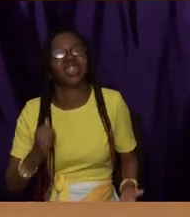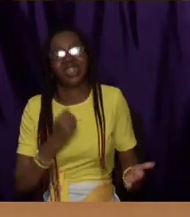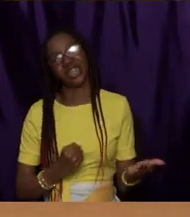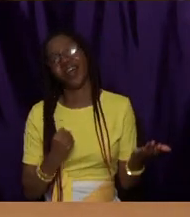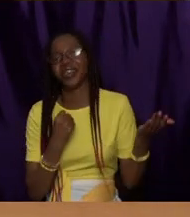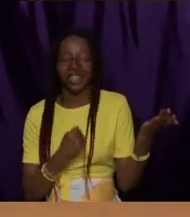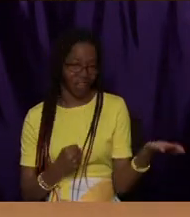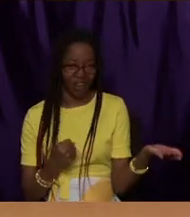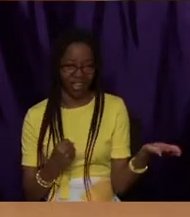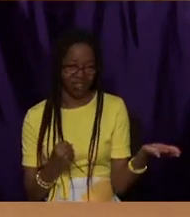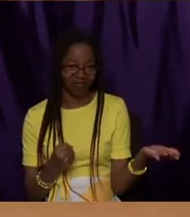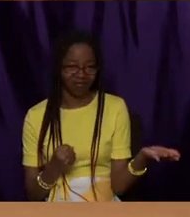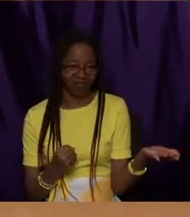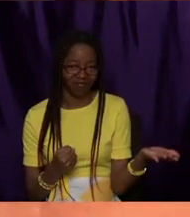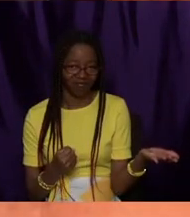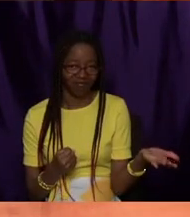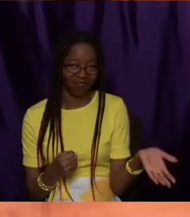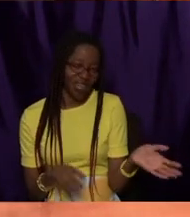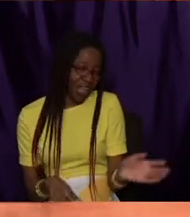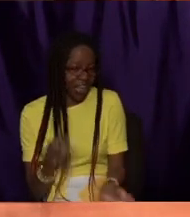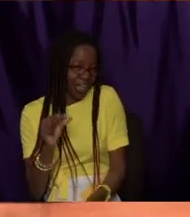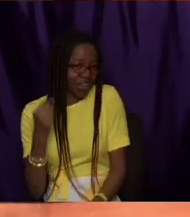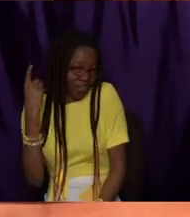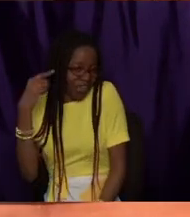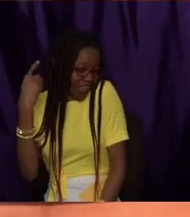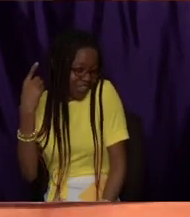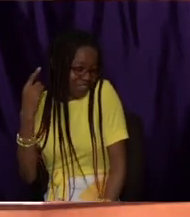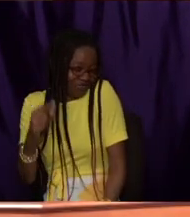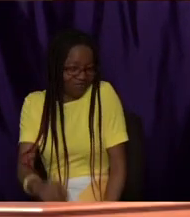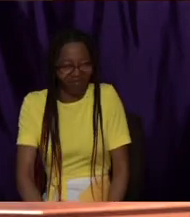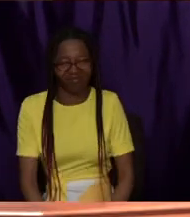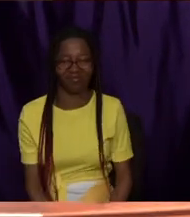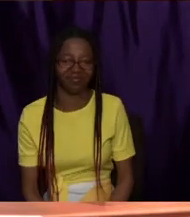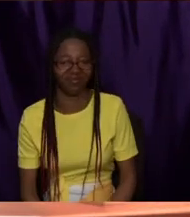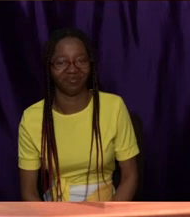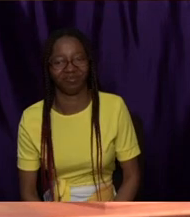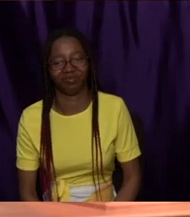I'm sorry. I grew up Methodist. I know better than this.